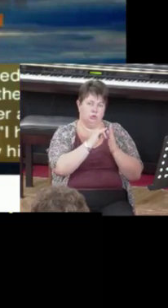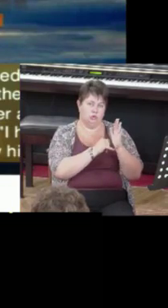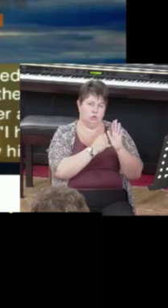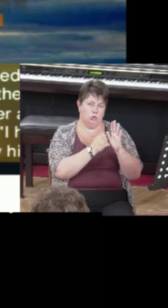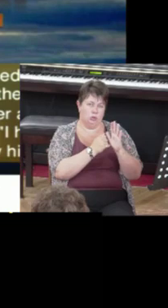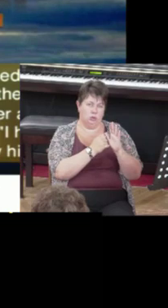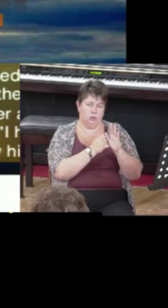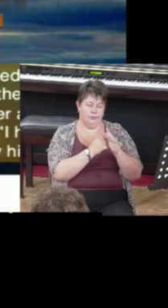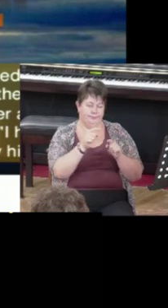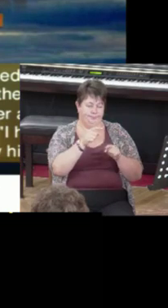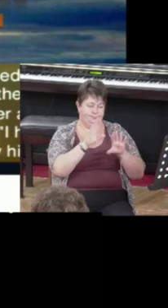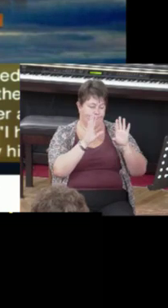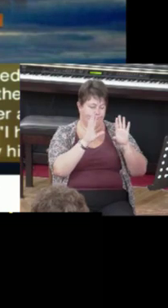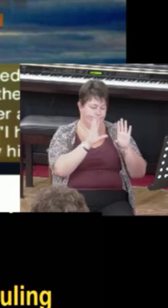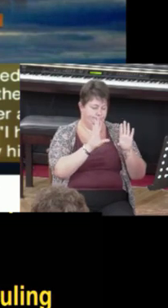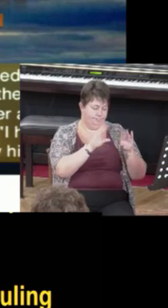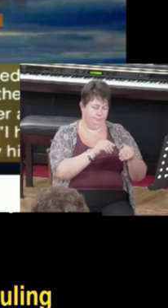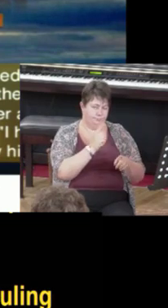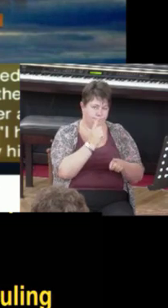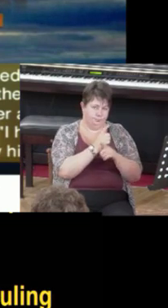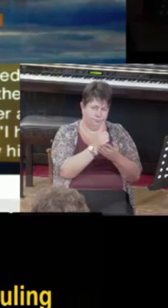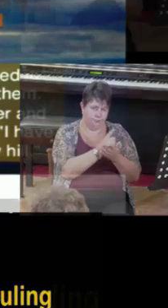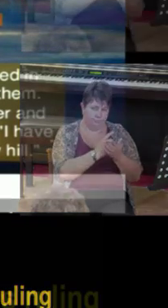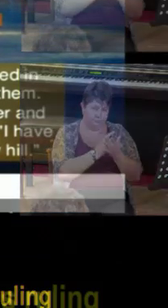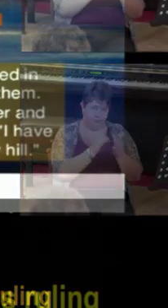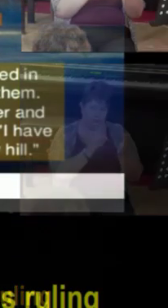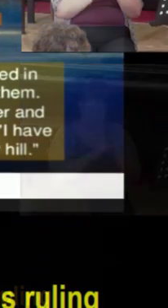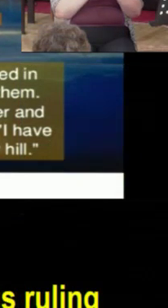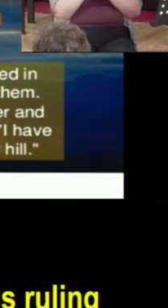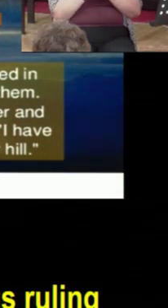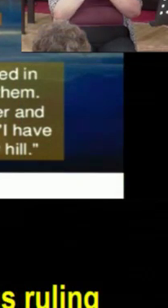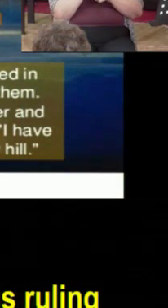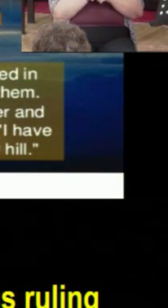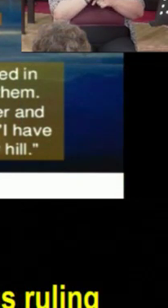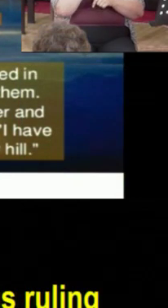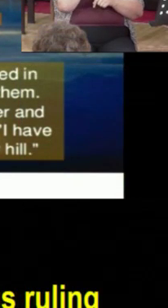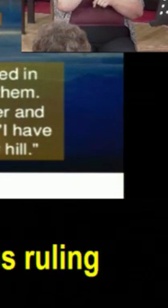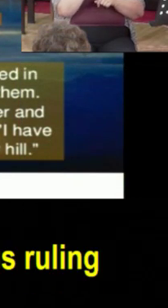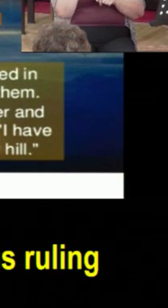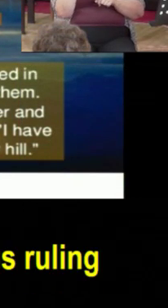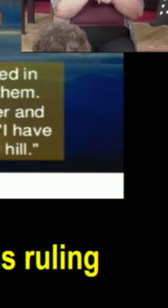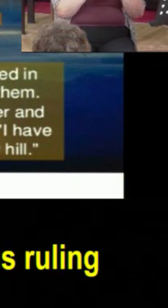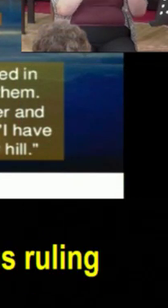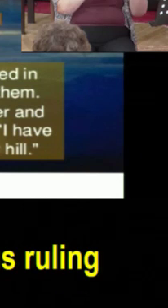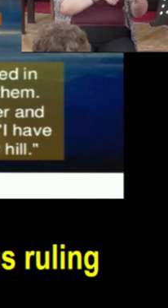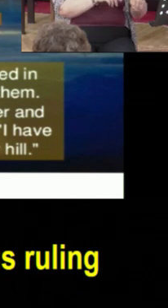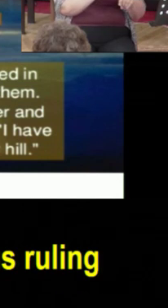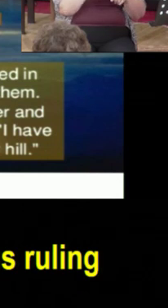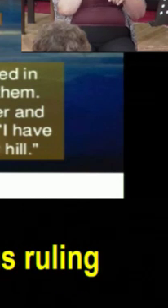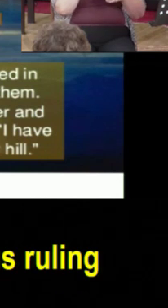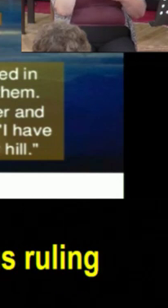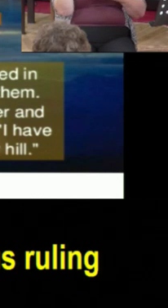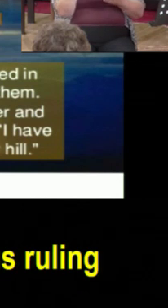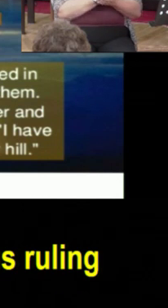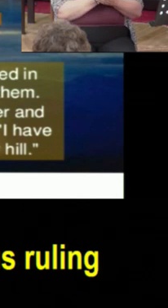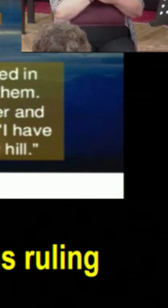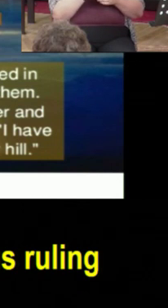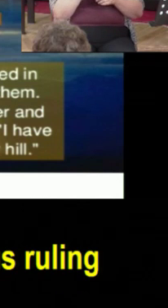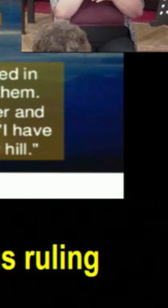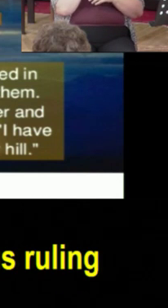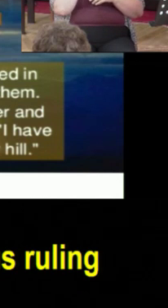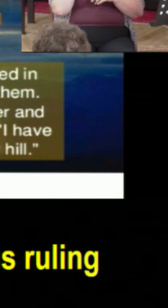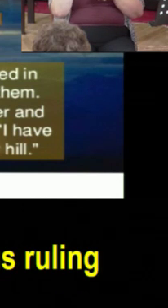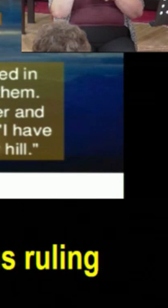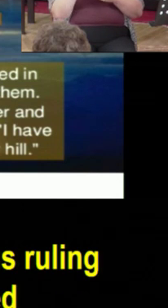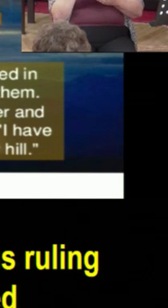stop talking about Jesus and to stop saying that he was the Savior, that he was the